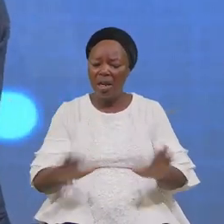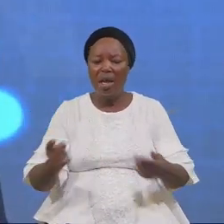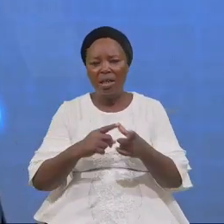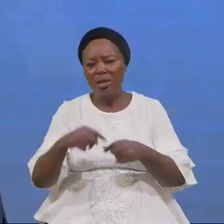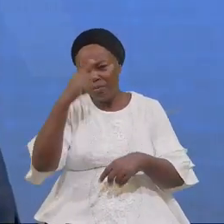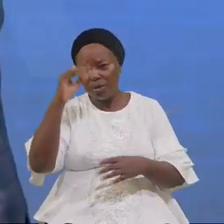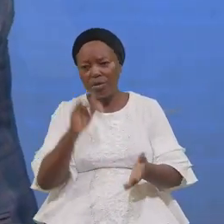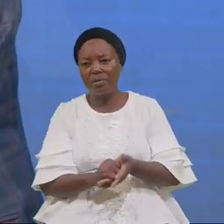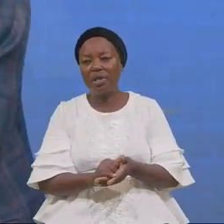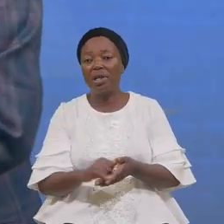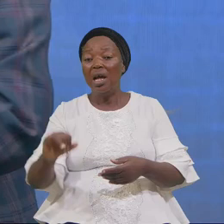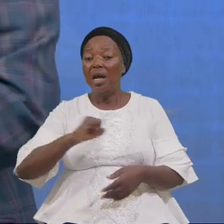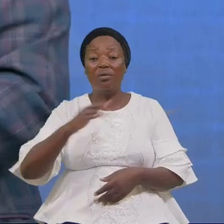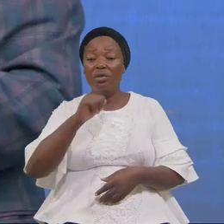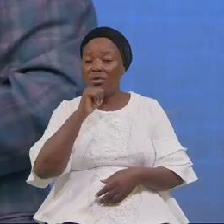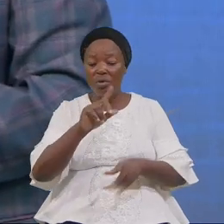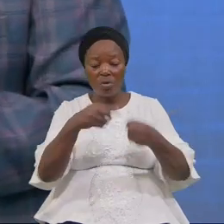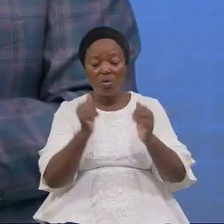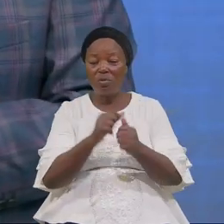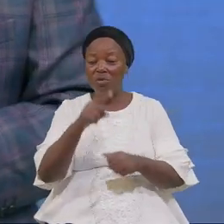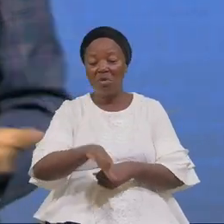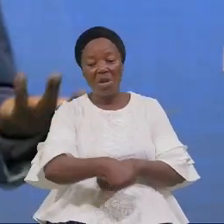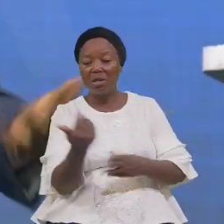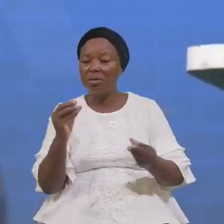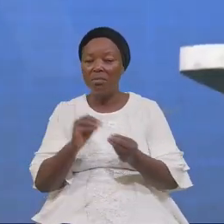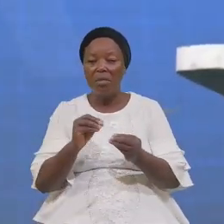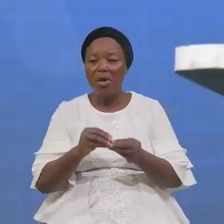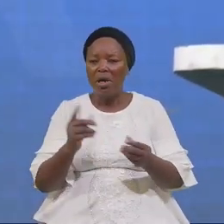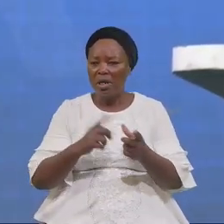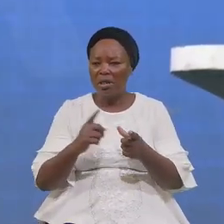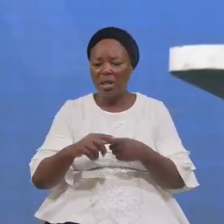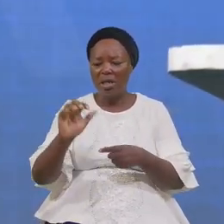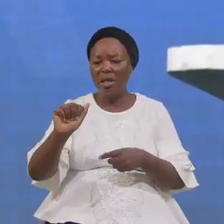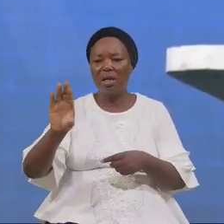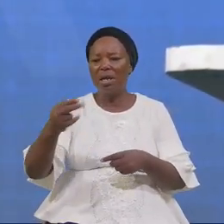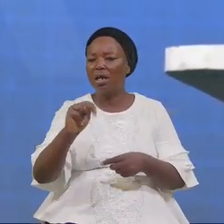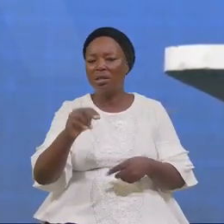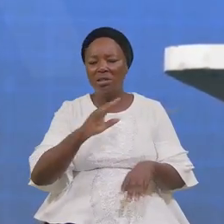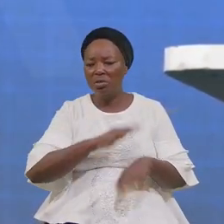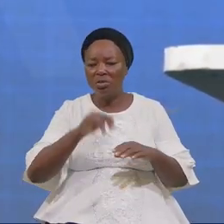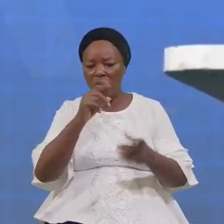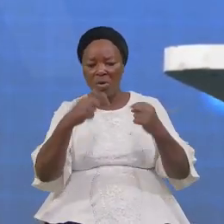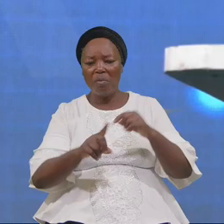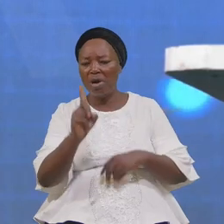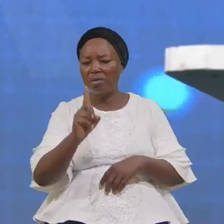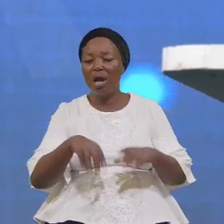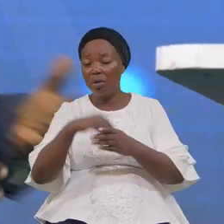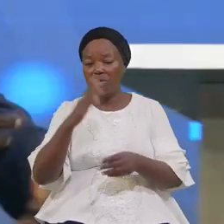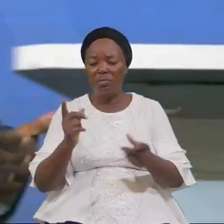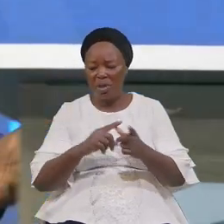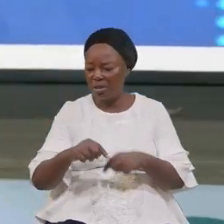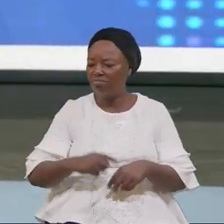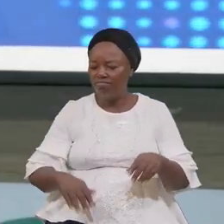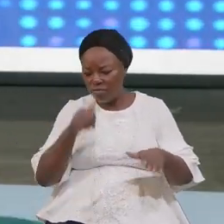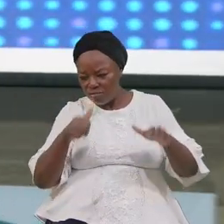that, I will not go with you anymore, Achan did not come out. He was undercover. And